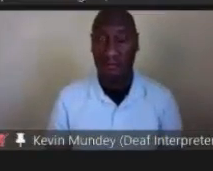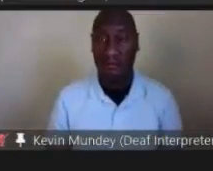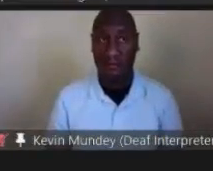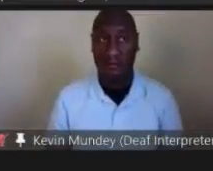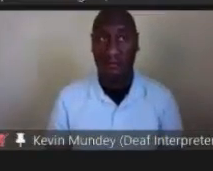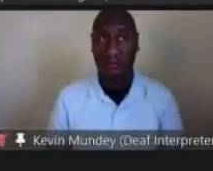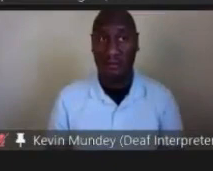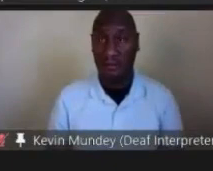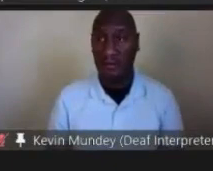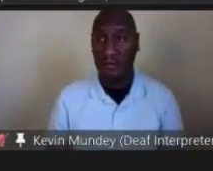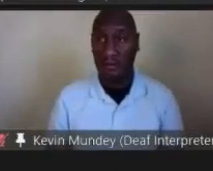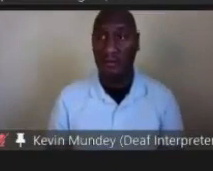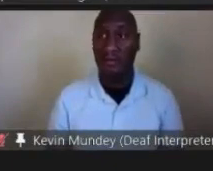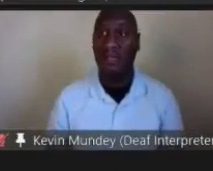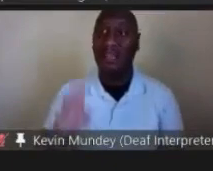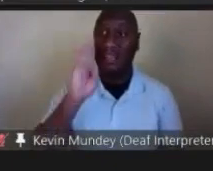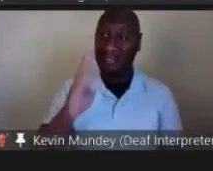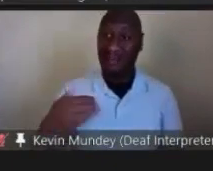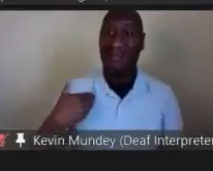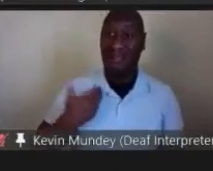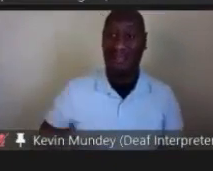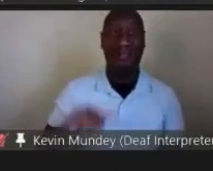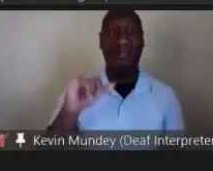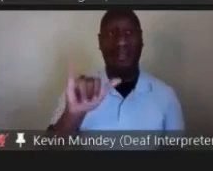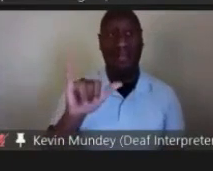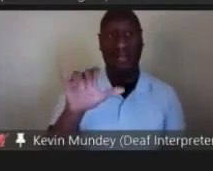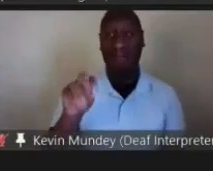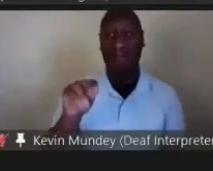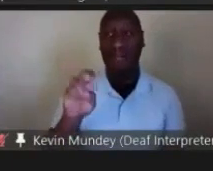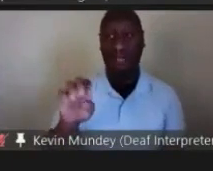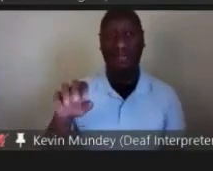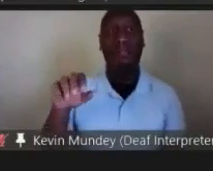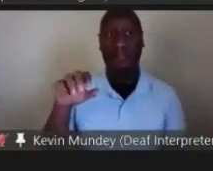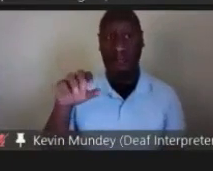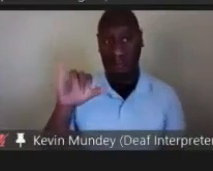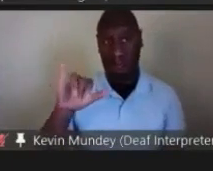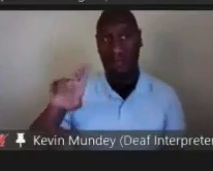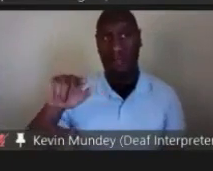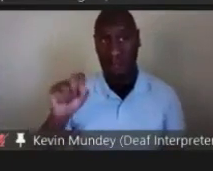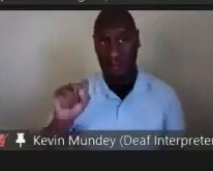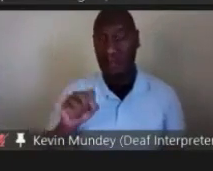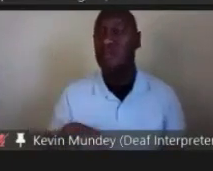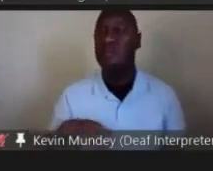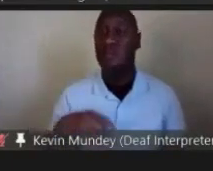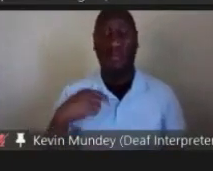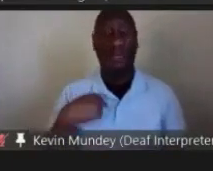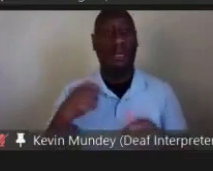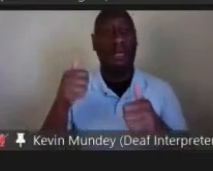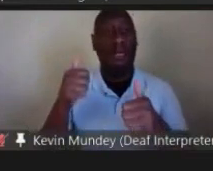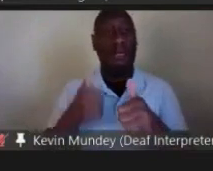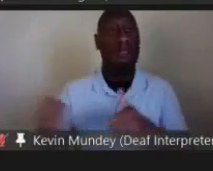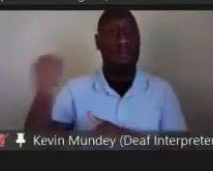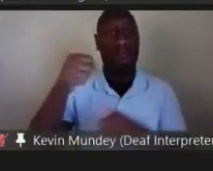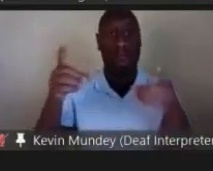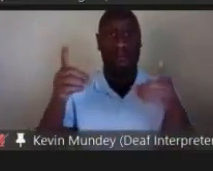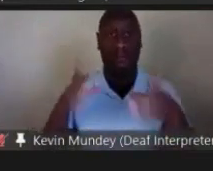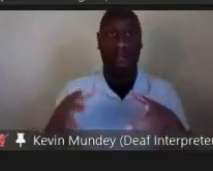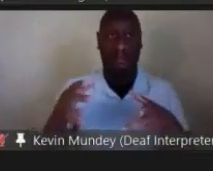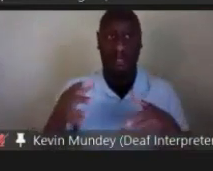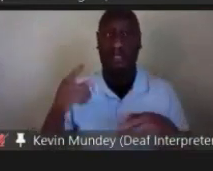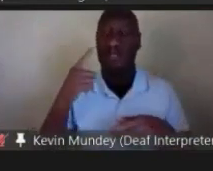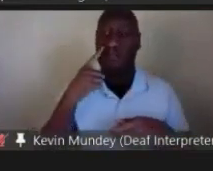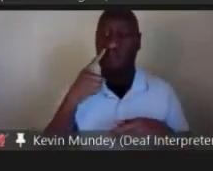My name is Yvonne Hughes. I am Deputy Administrator for It's Not Your